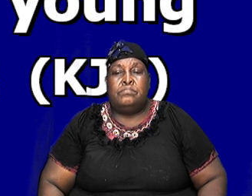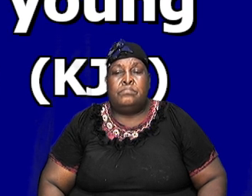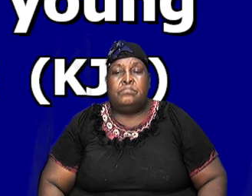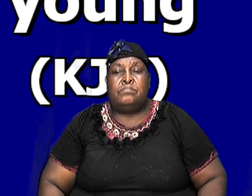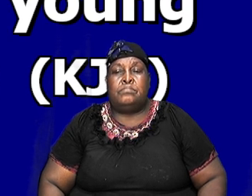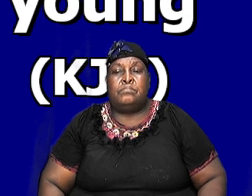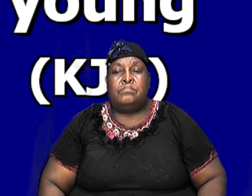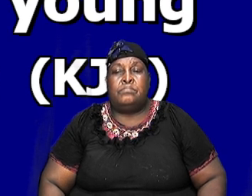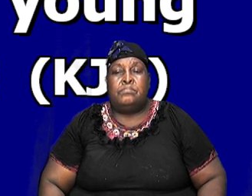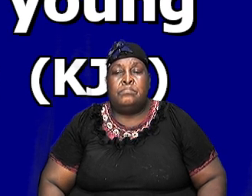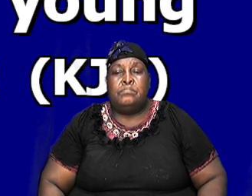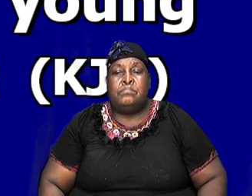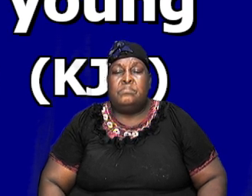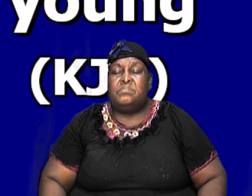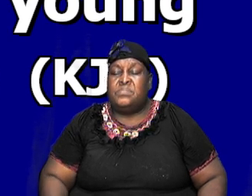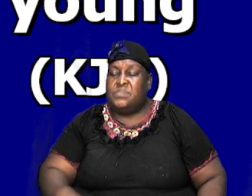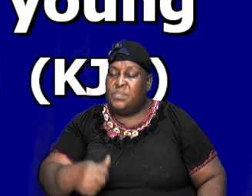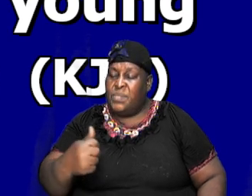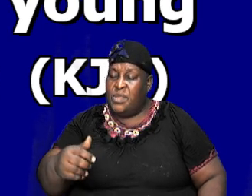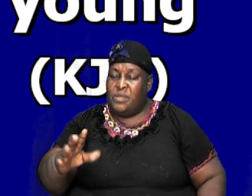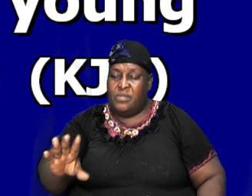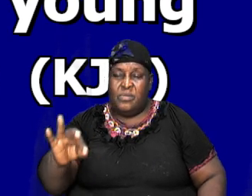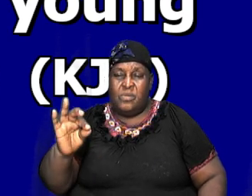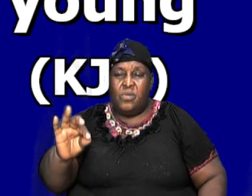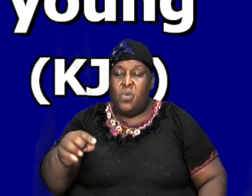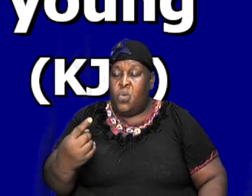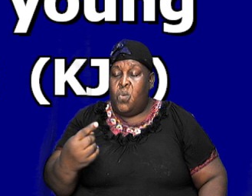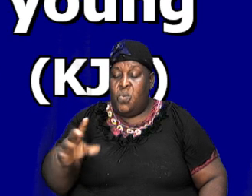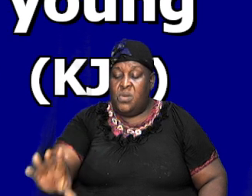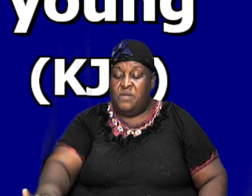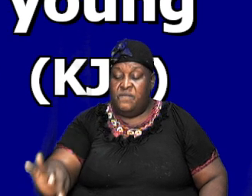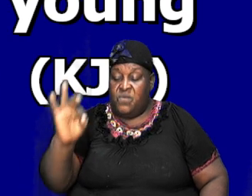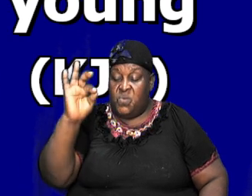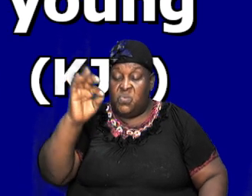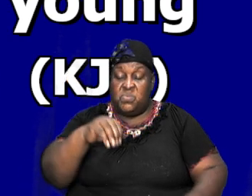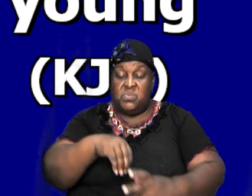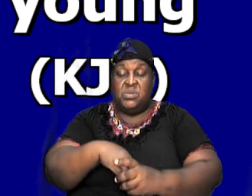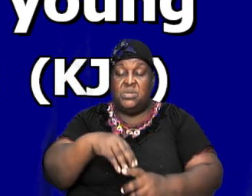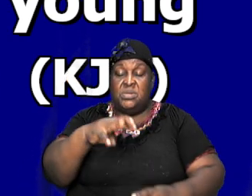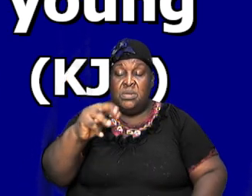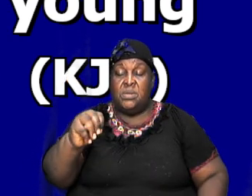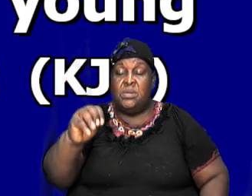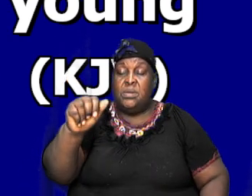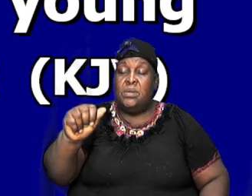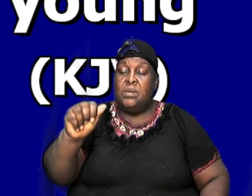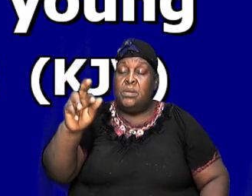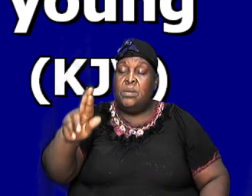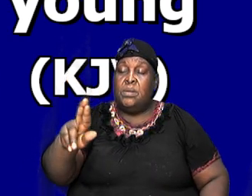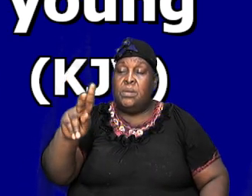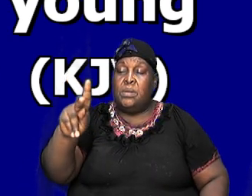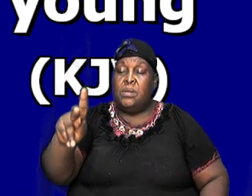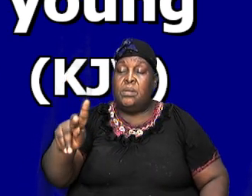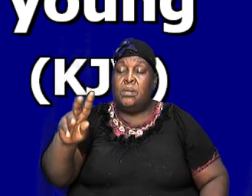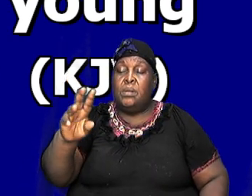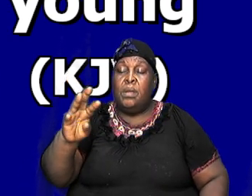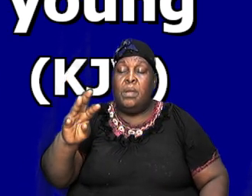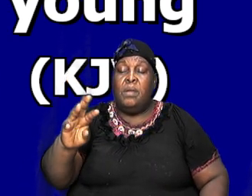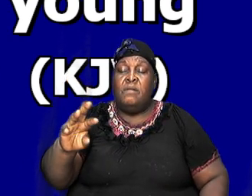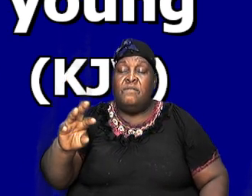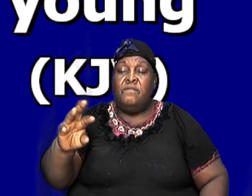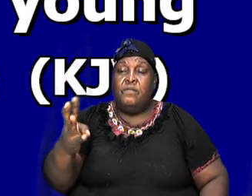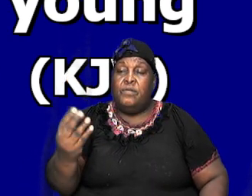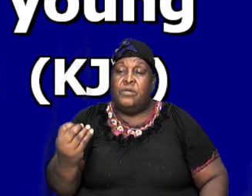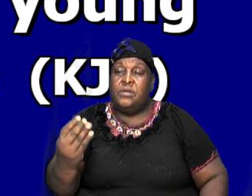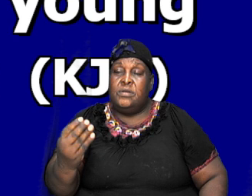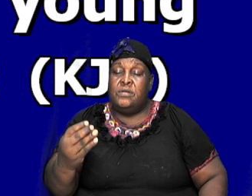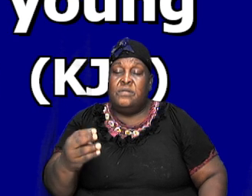Okay, and this is another one that we can only be found in Mark, and it's Mark 14, verse 51. And